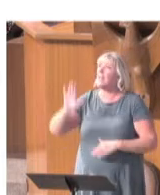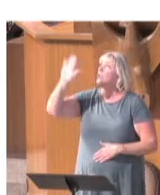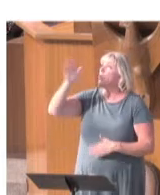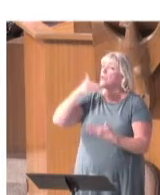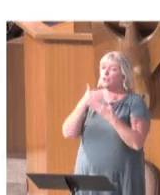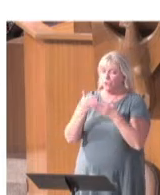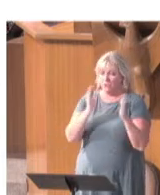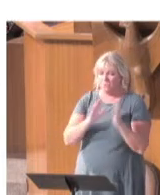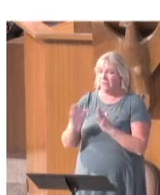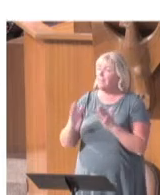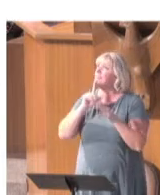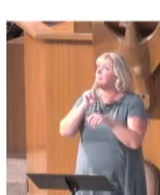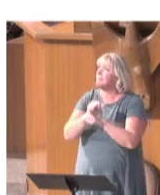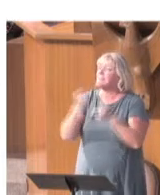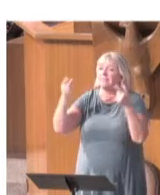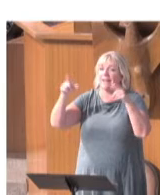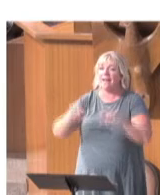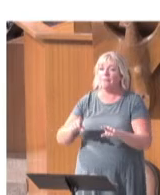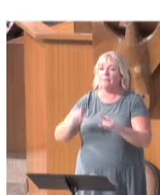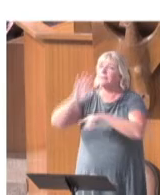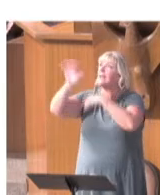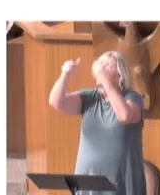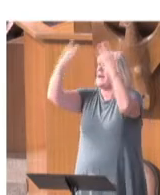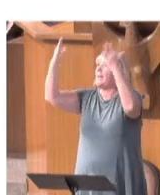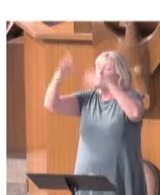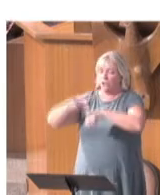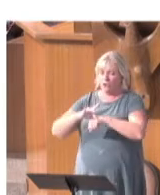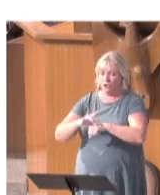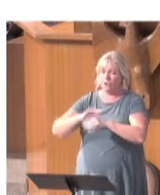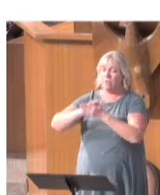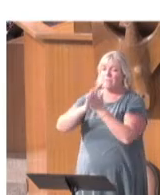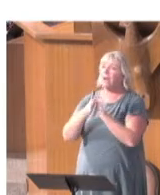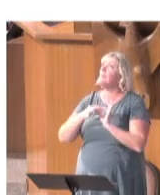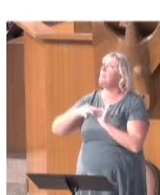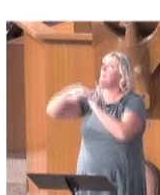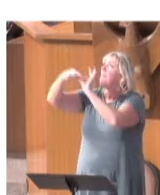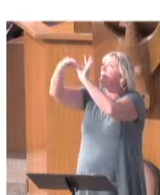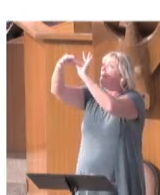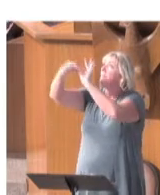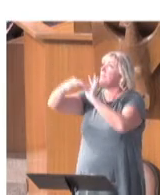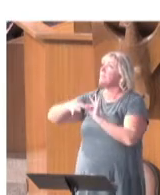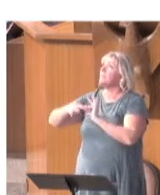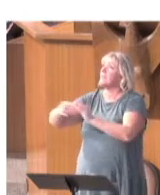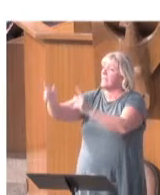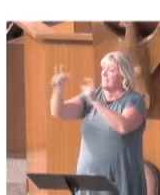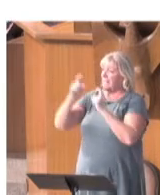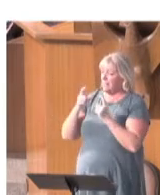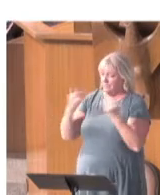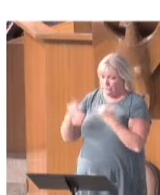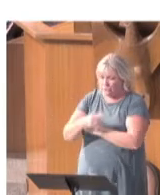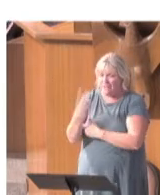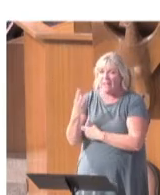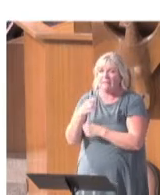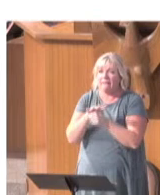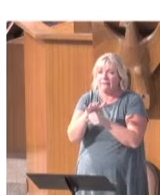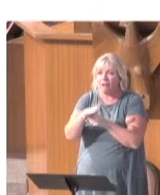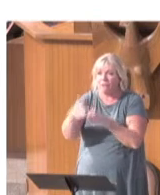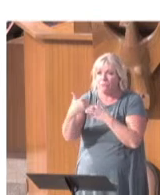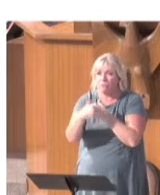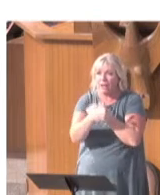be done. Let heaven and earth become one. Give us this day the bread we